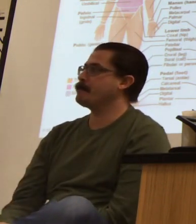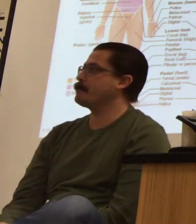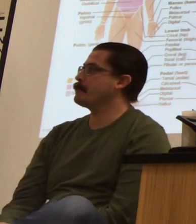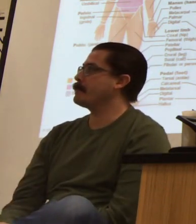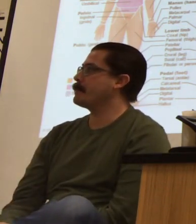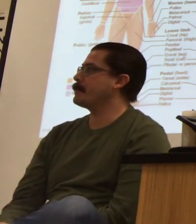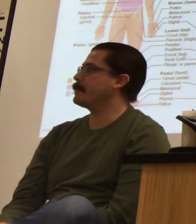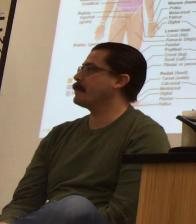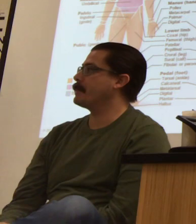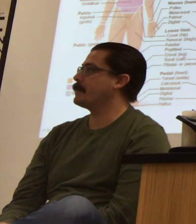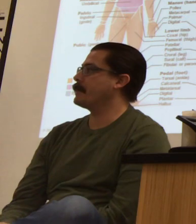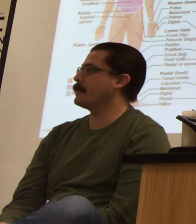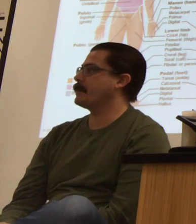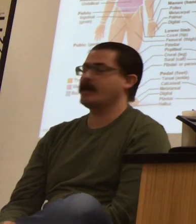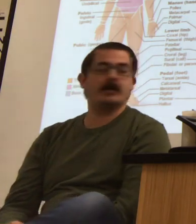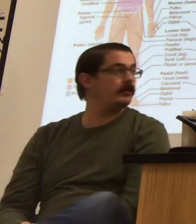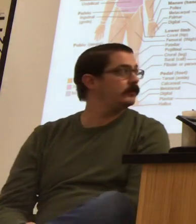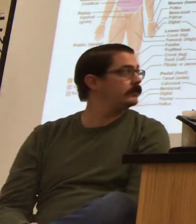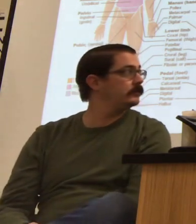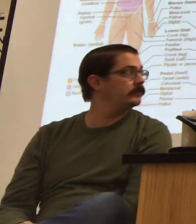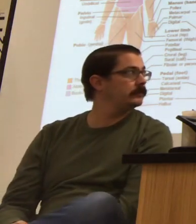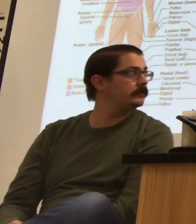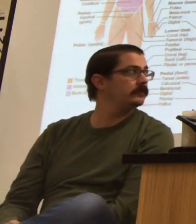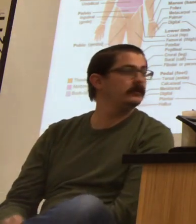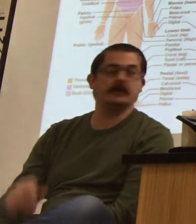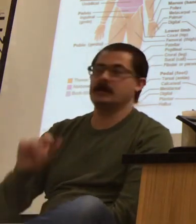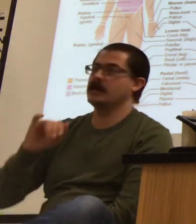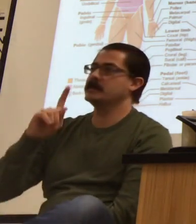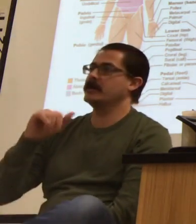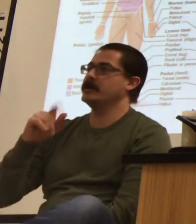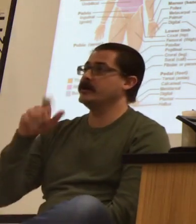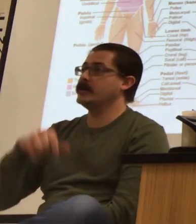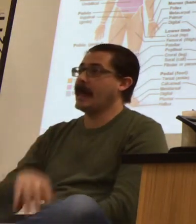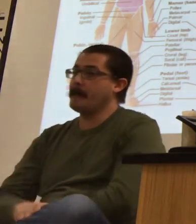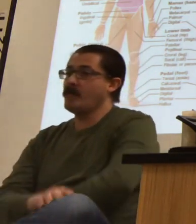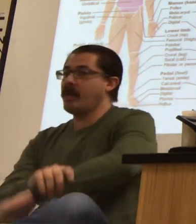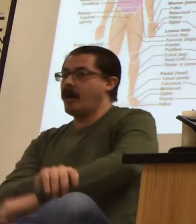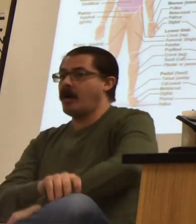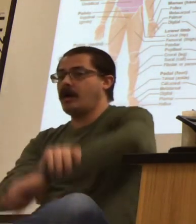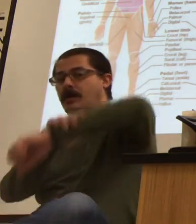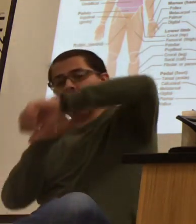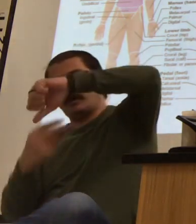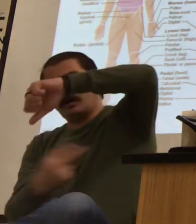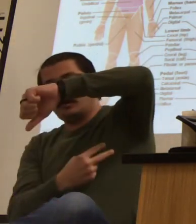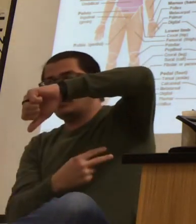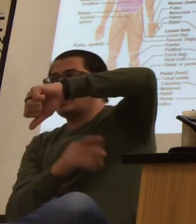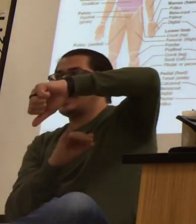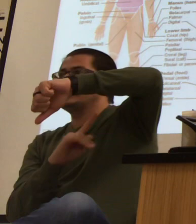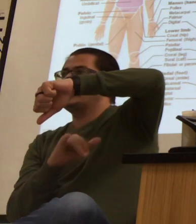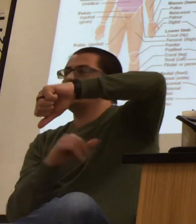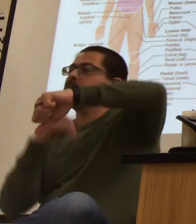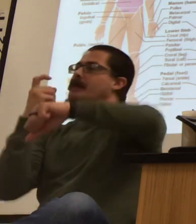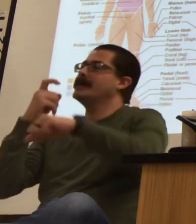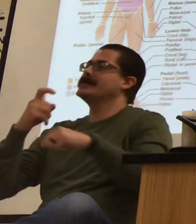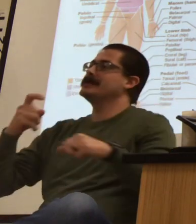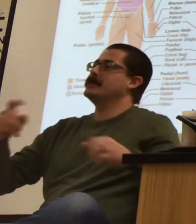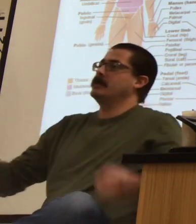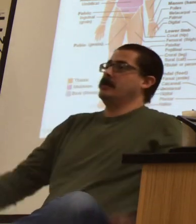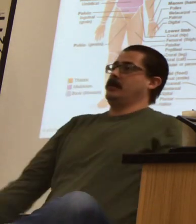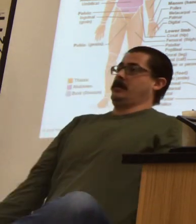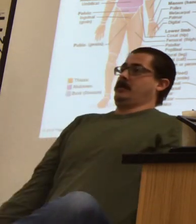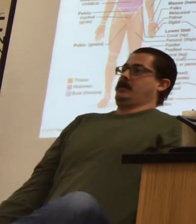So to fully view the axillary region, you have to abduct the arm. You have to move the arm so you can see it. Because in the anatomical position, you pretty